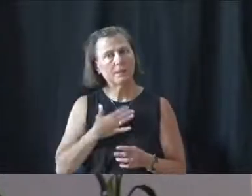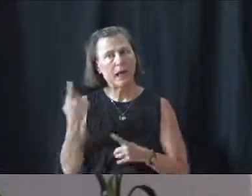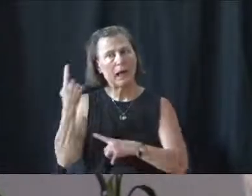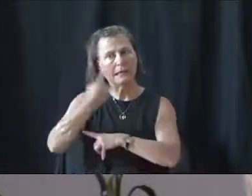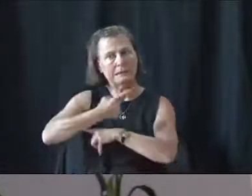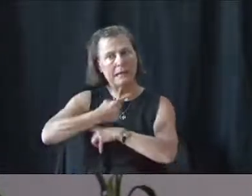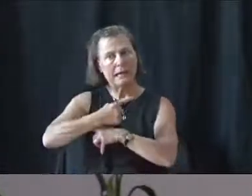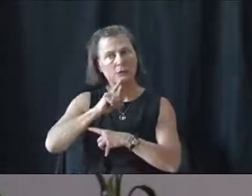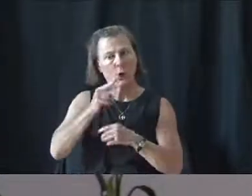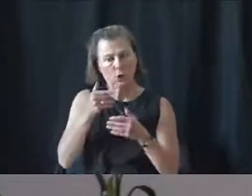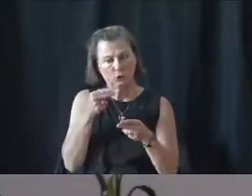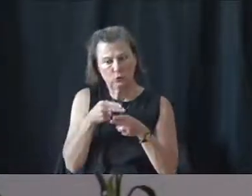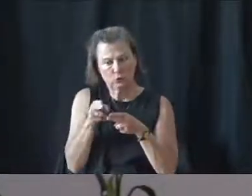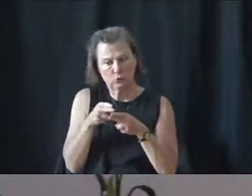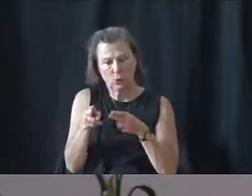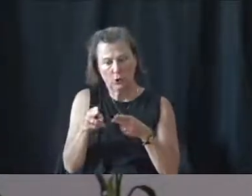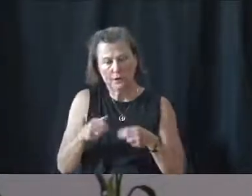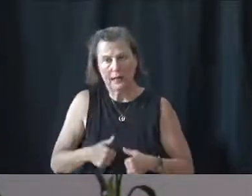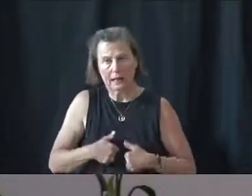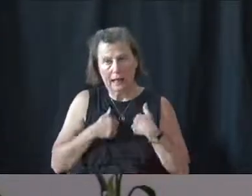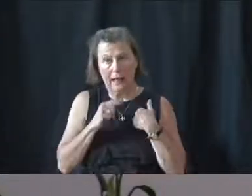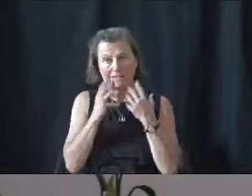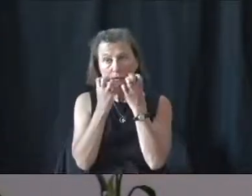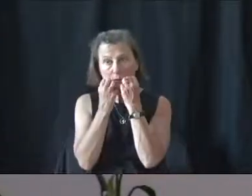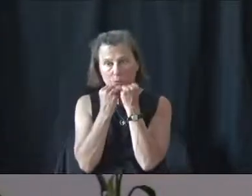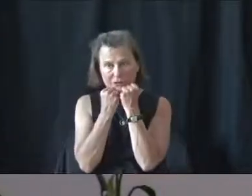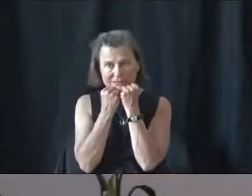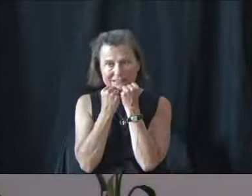are short and life is precious,